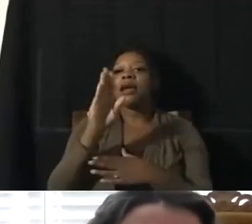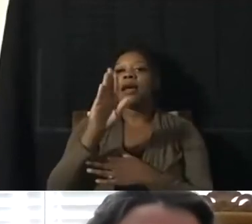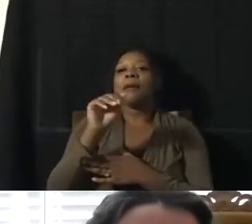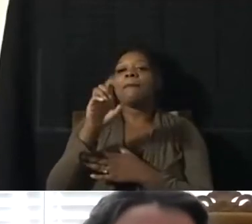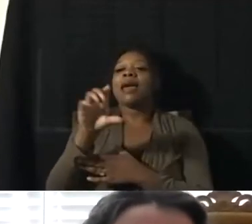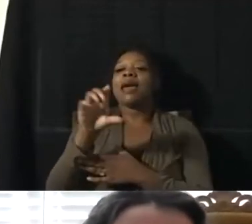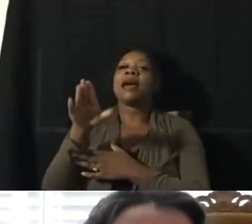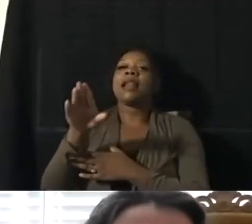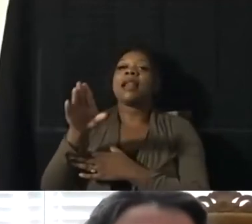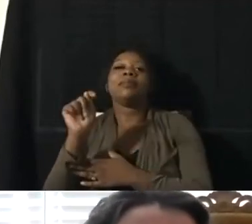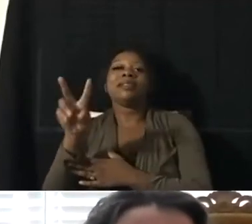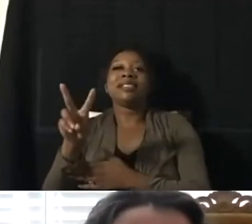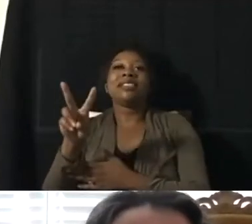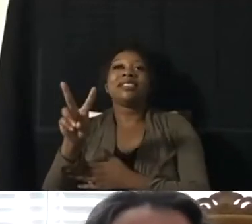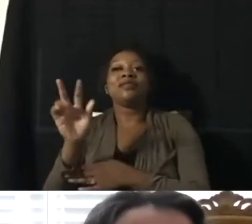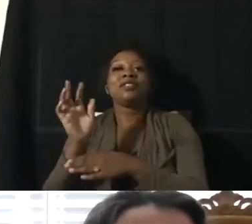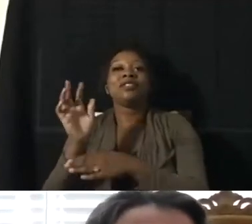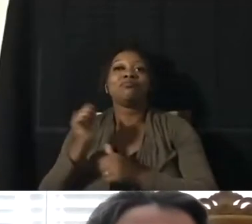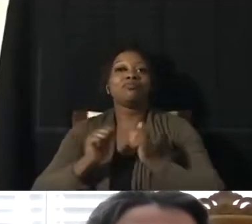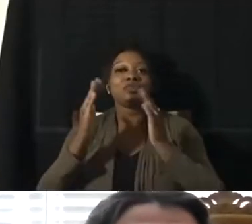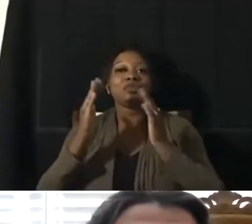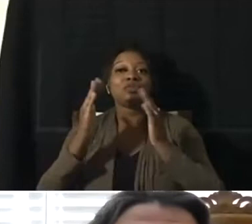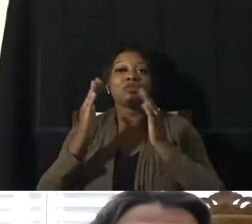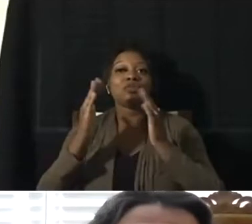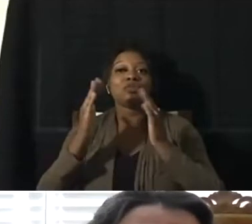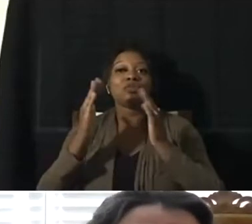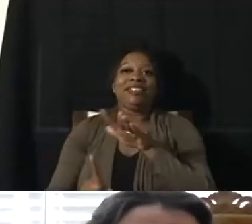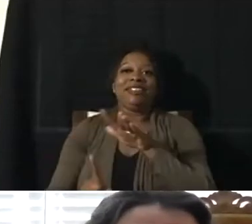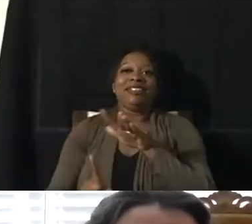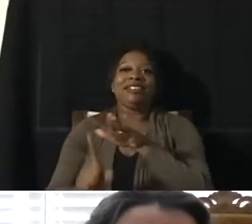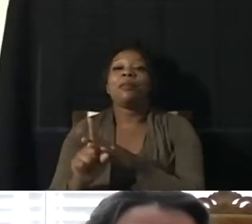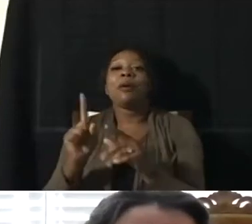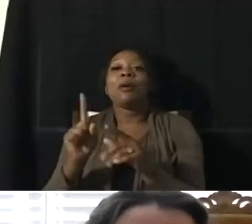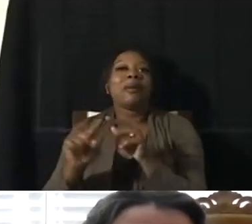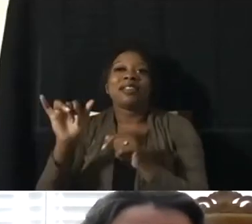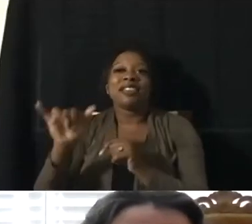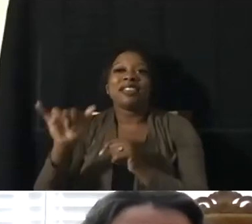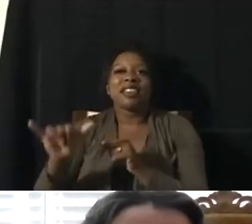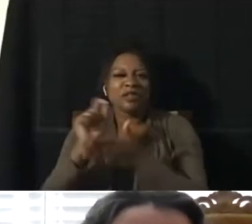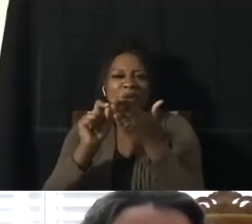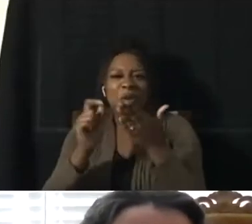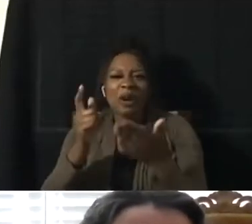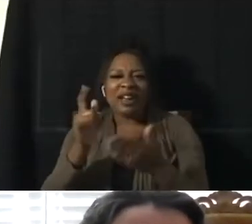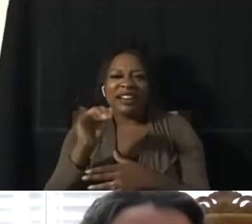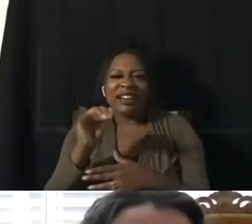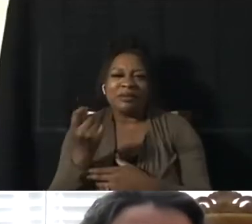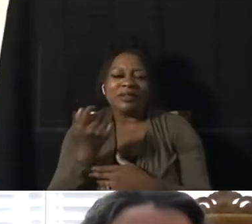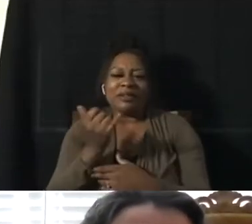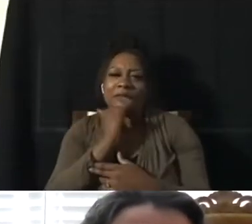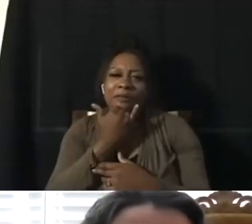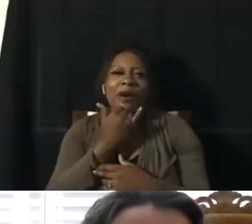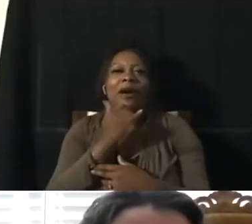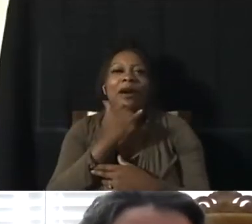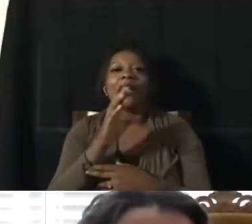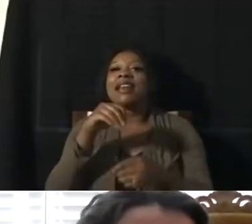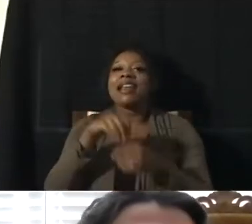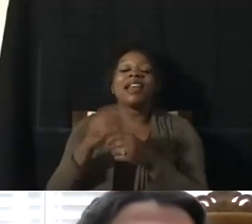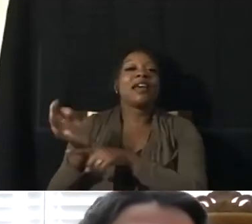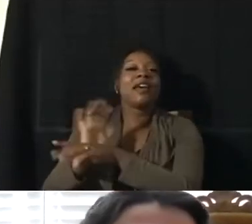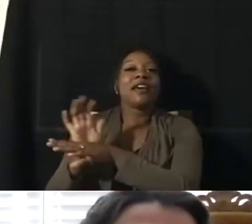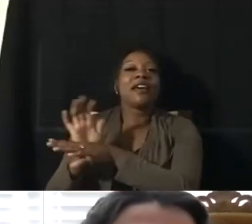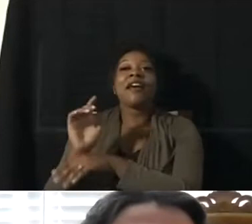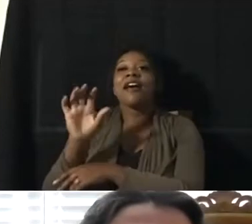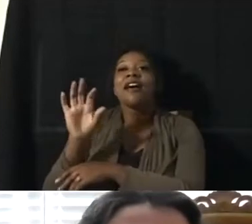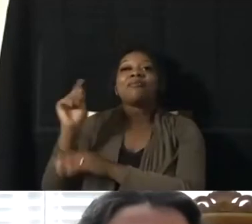that disabled storyline, or even, in film, looking at the history of film and how things are